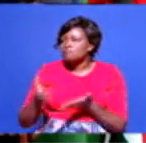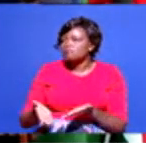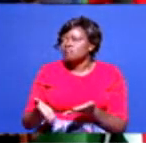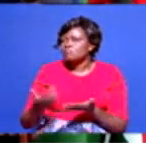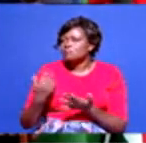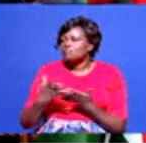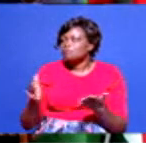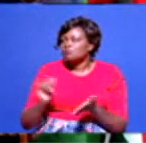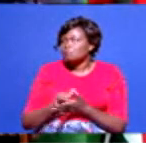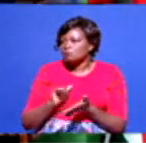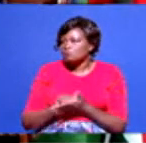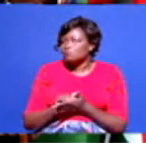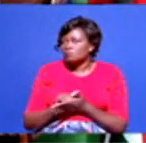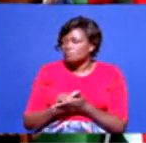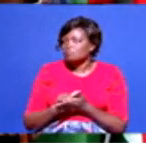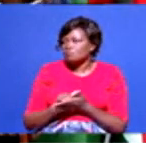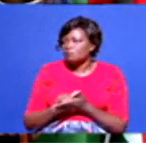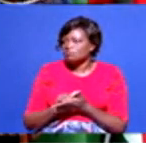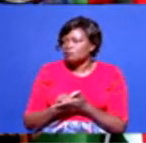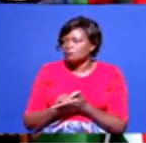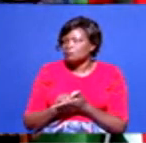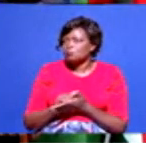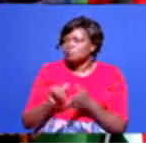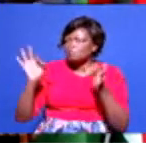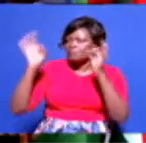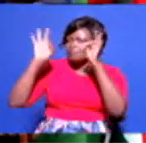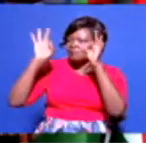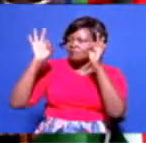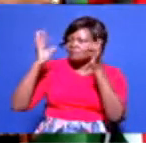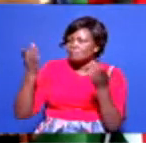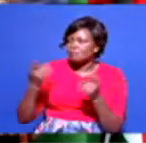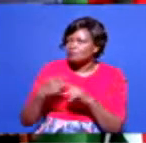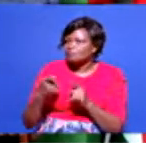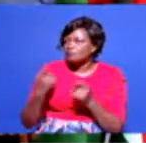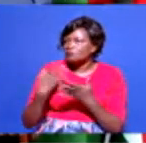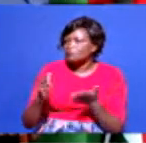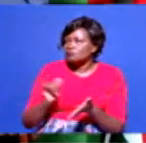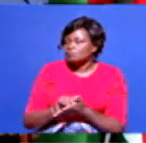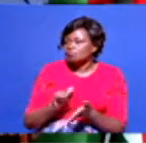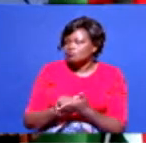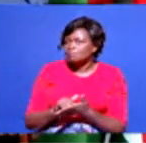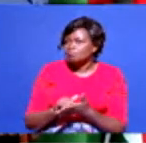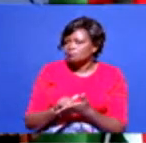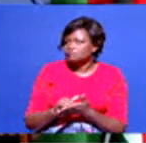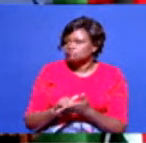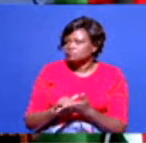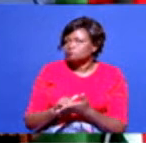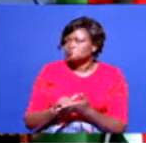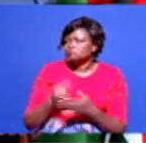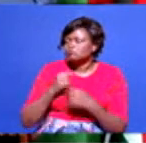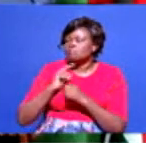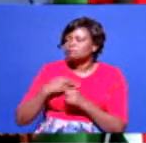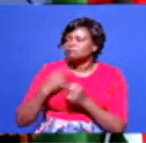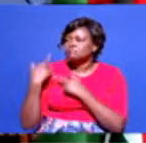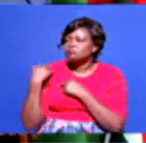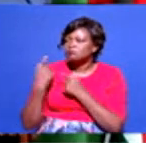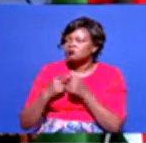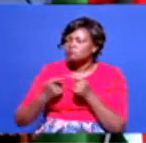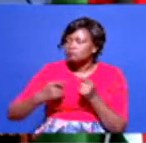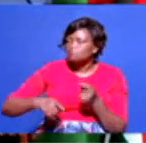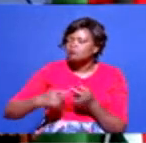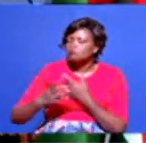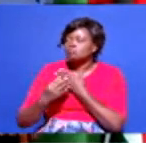is scary, but it is one that also comes with responsibility. And for us to